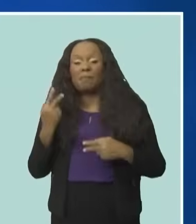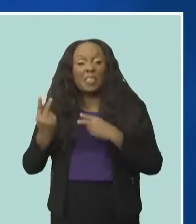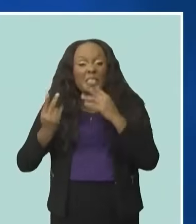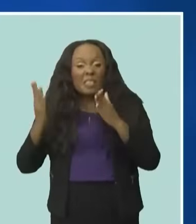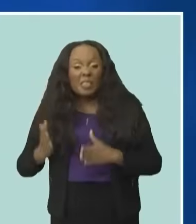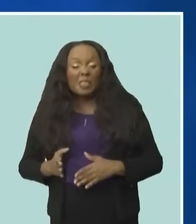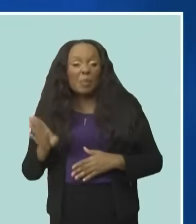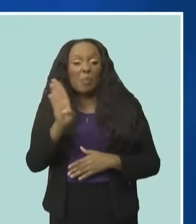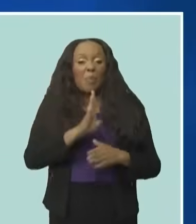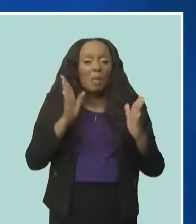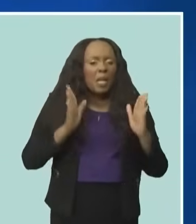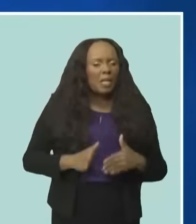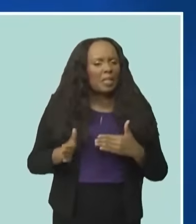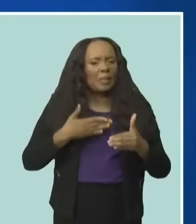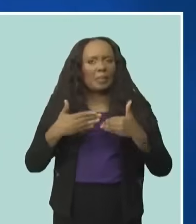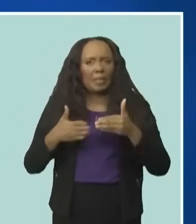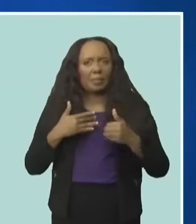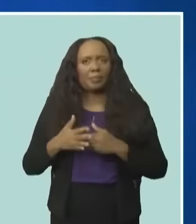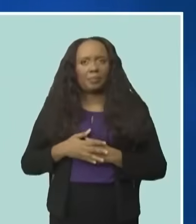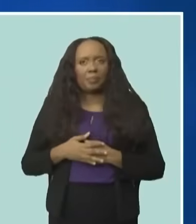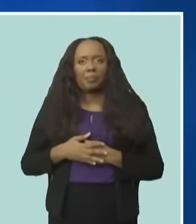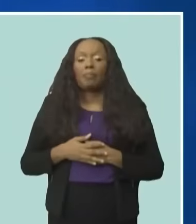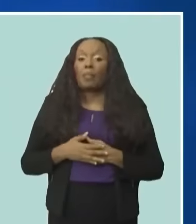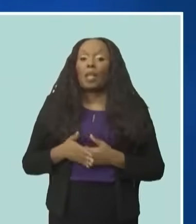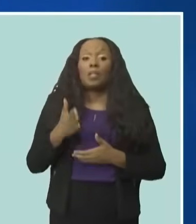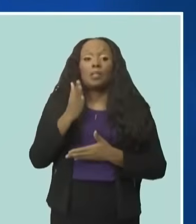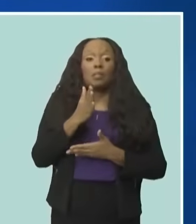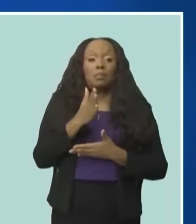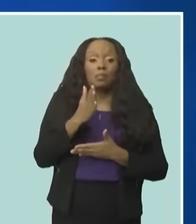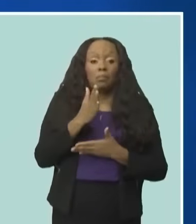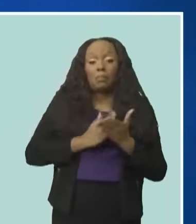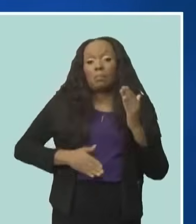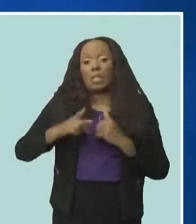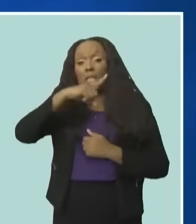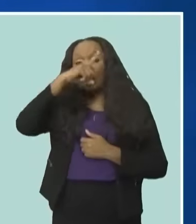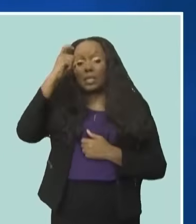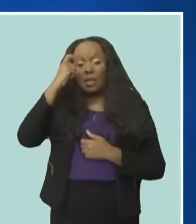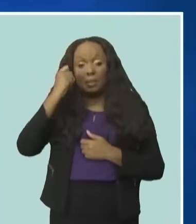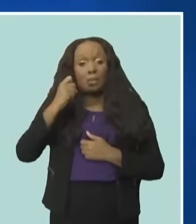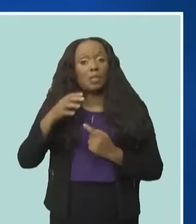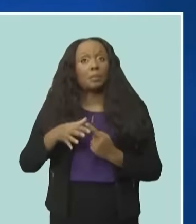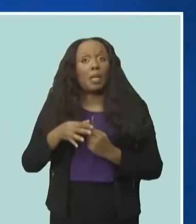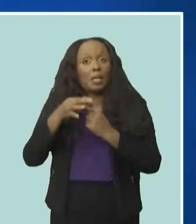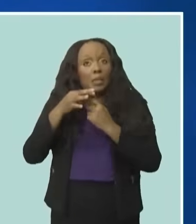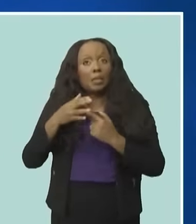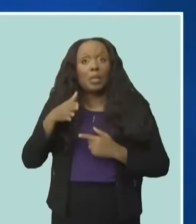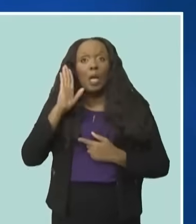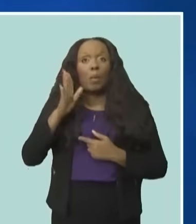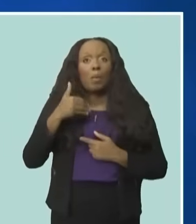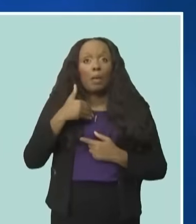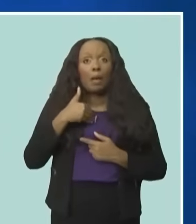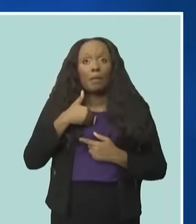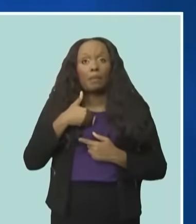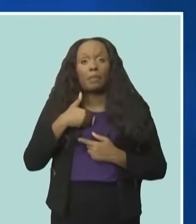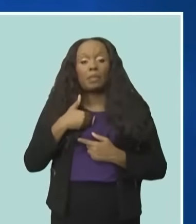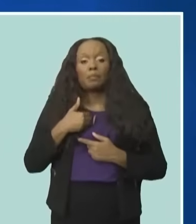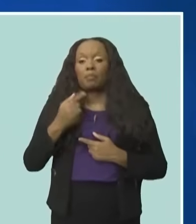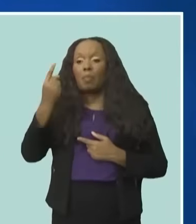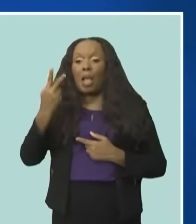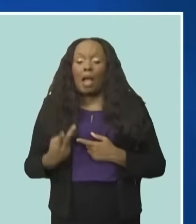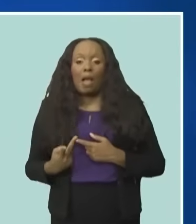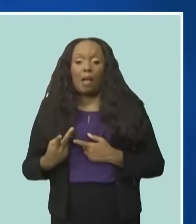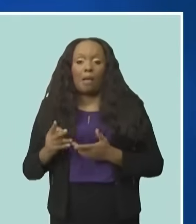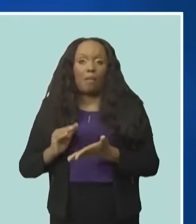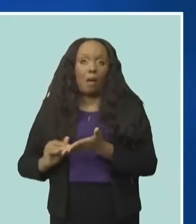special offer for customers. So, part of our summer special, persons can look out for days where you can get half off of